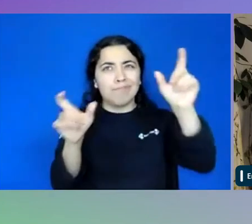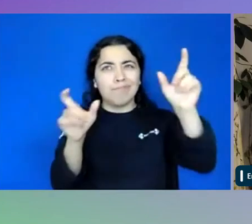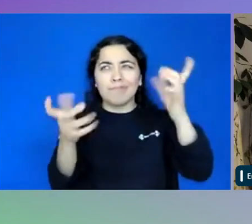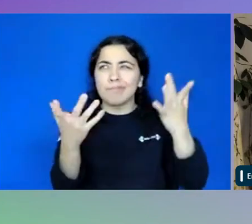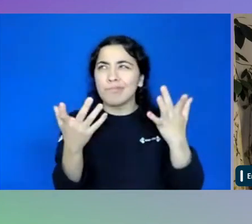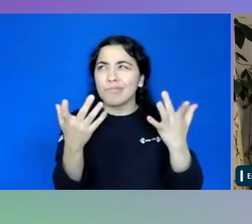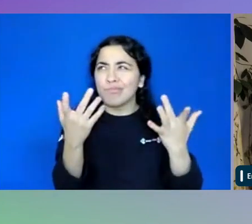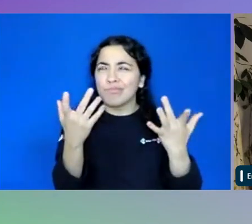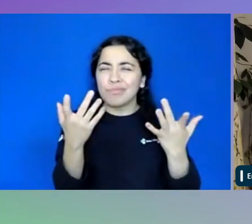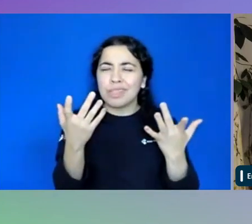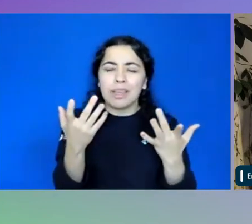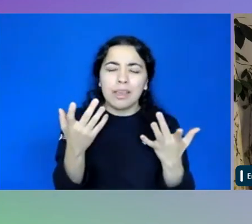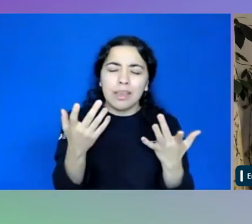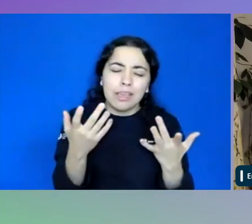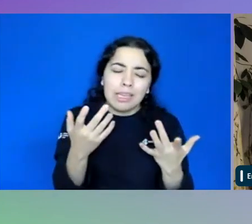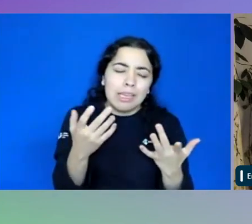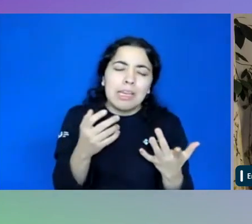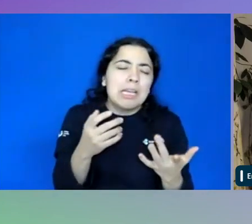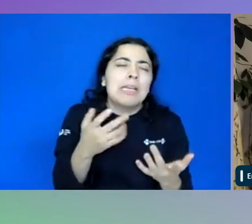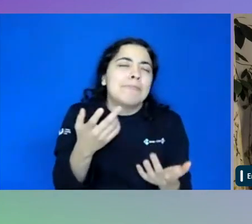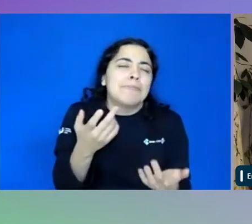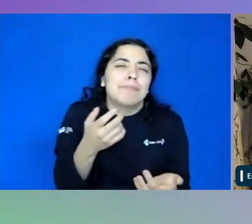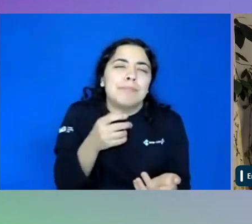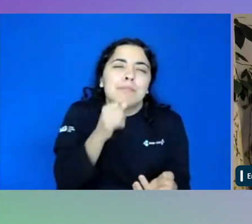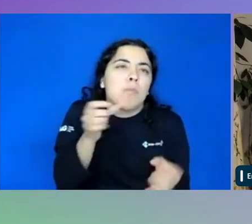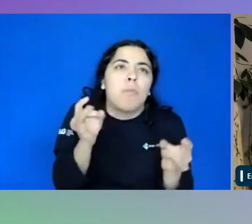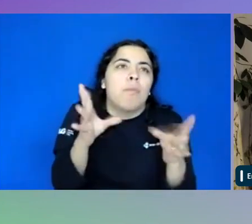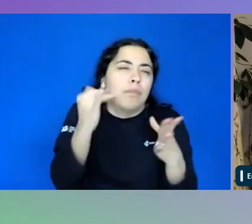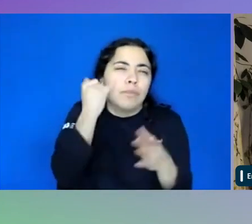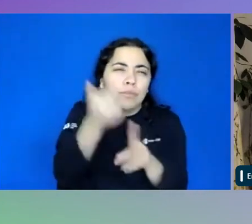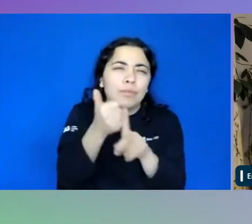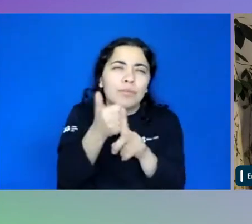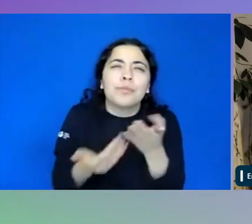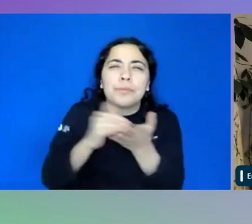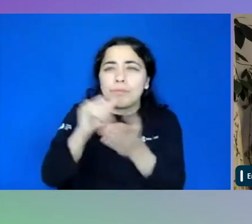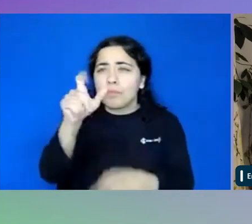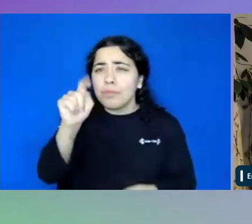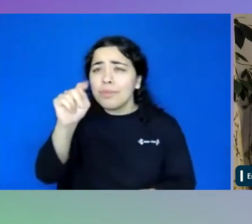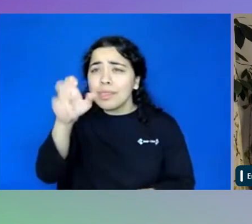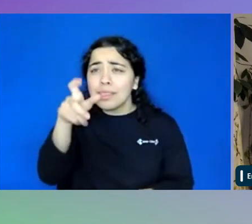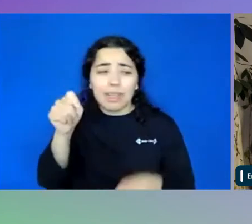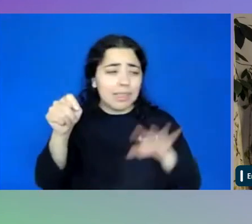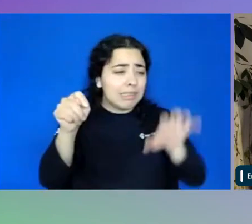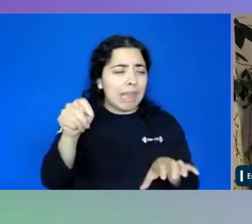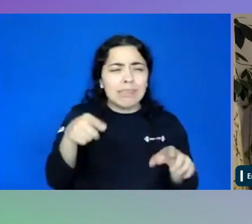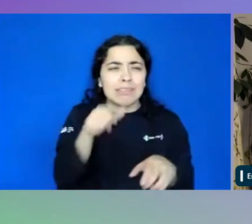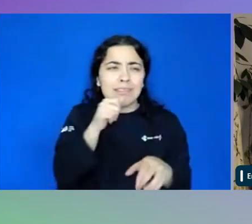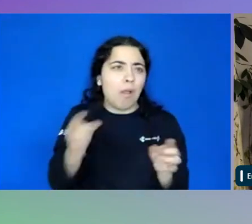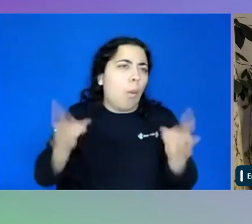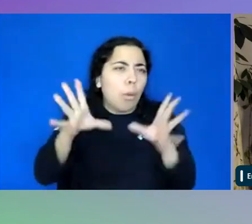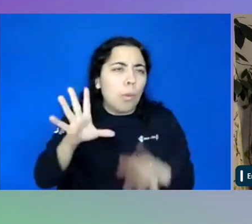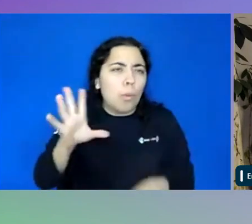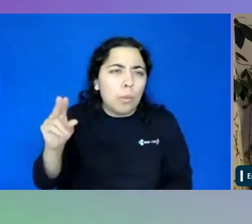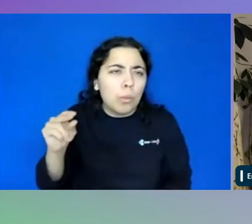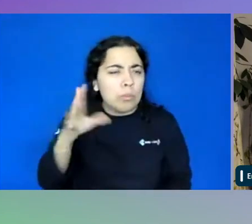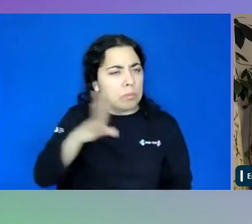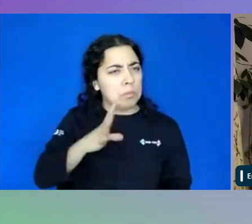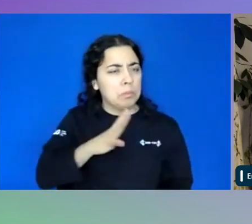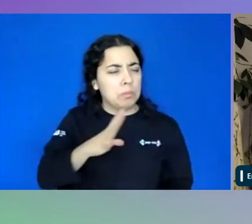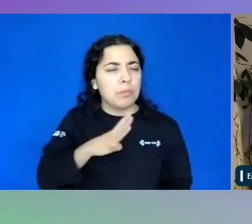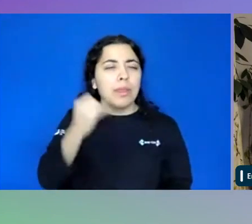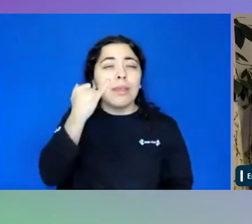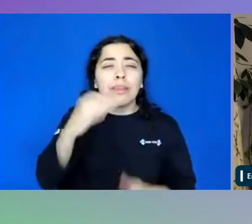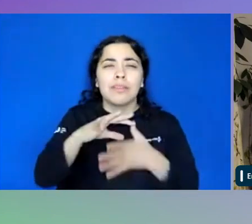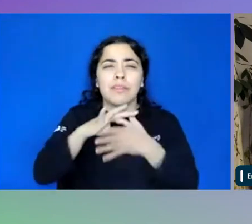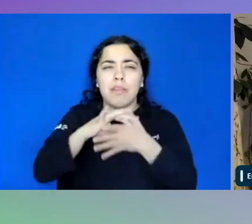I wouldn't say it hurts a lot to repeat the old text in the text, as long as the context is good